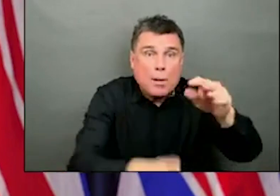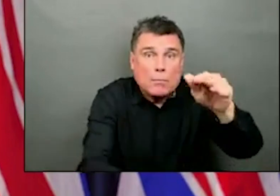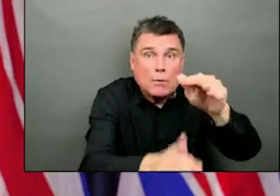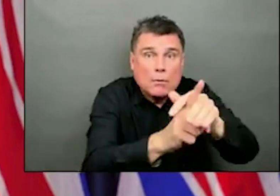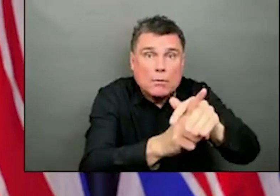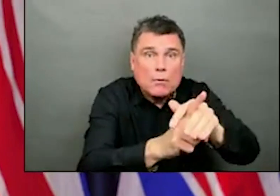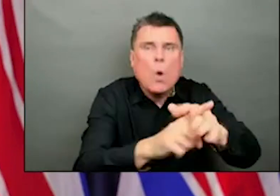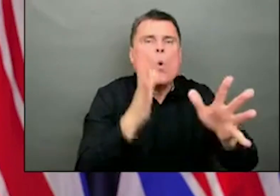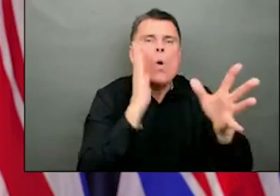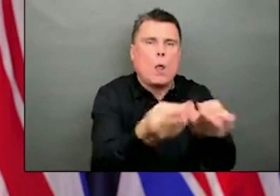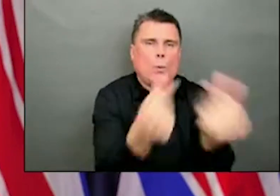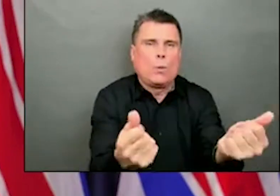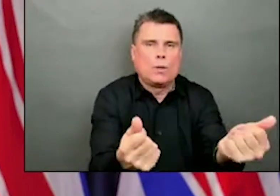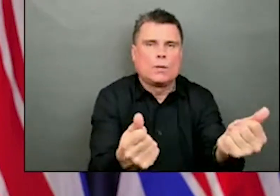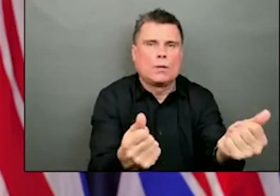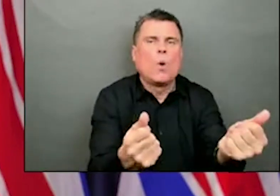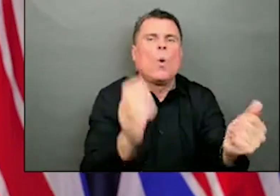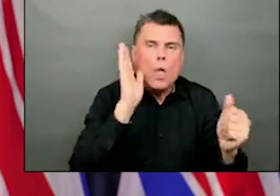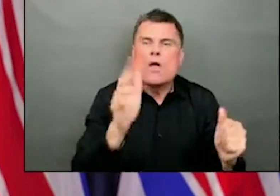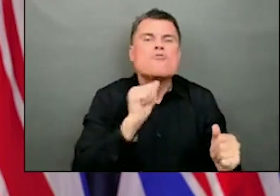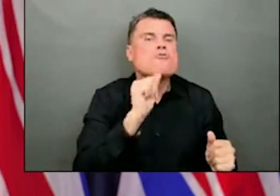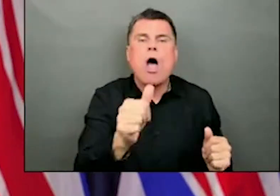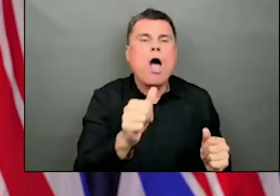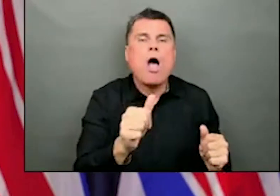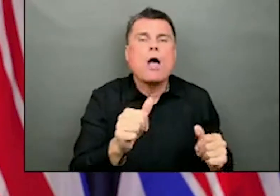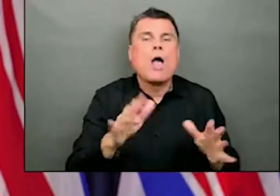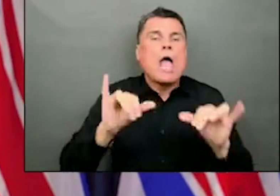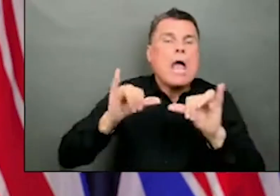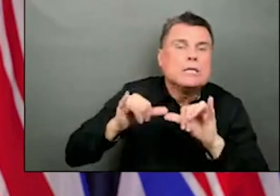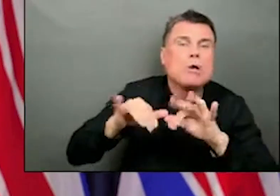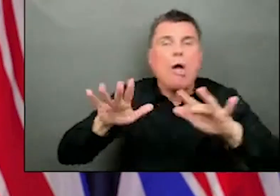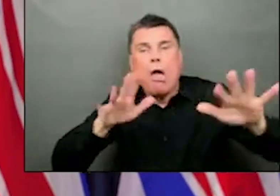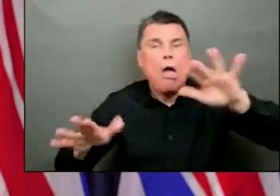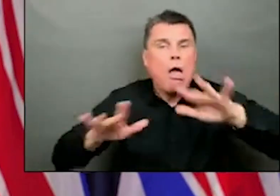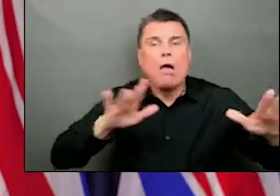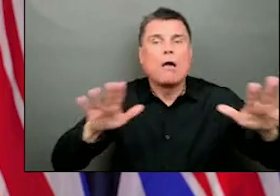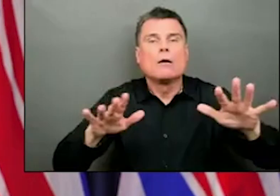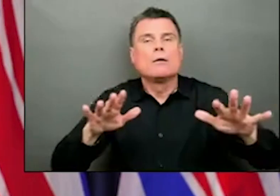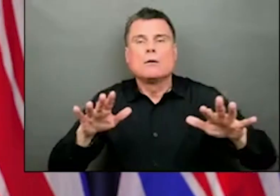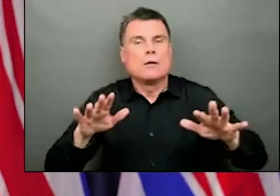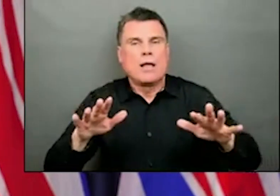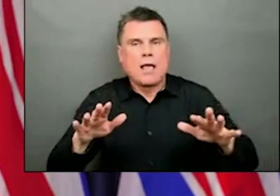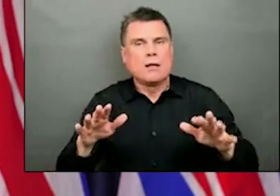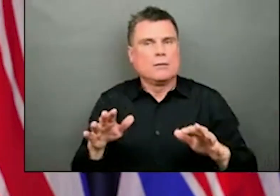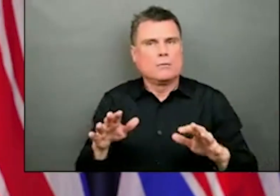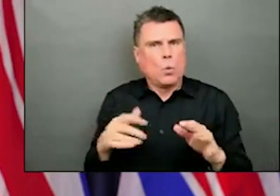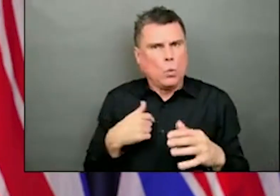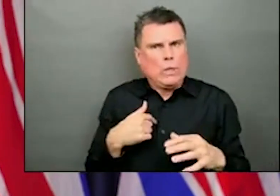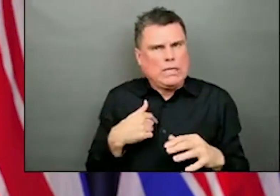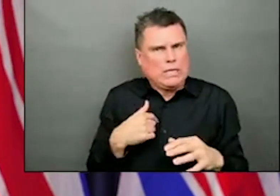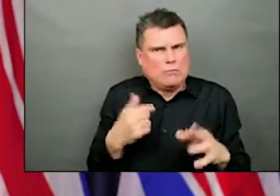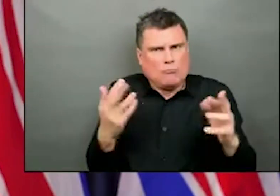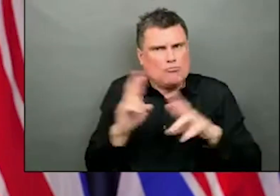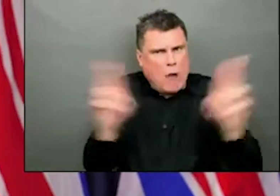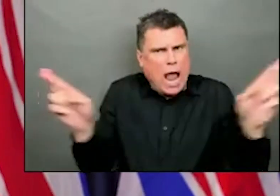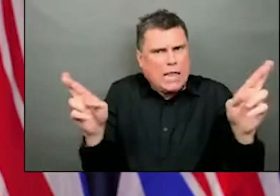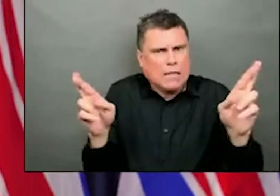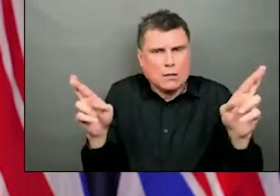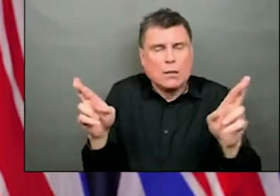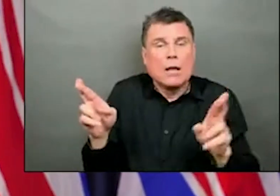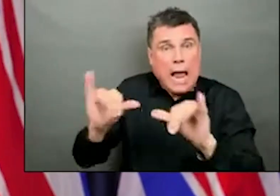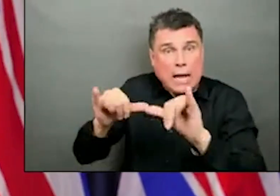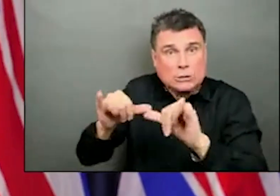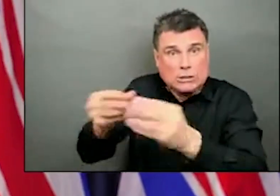basic changes that Mr. Millburn recommends will be implemented by Mr. Allen, and we'll be in a much better position as a result. But I am not